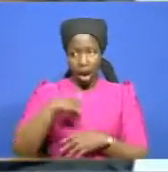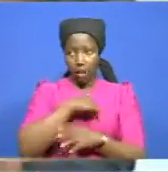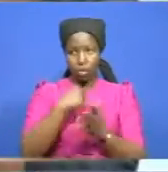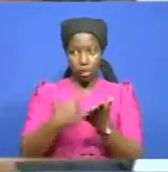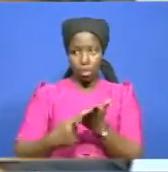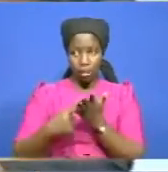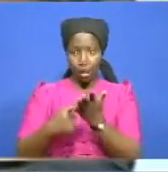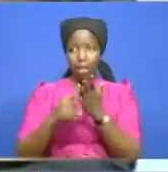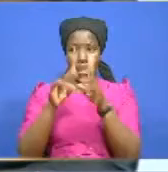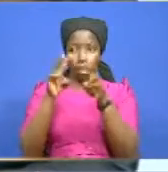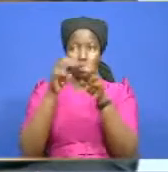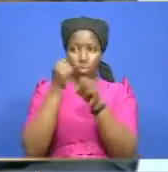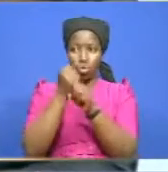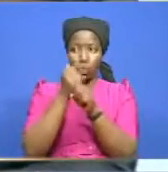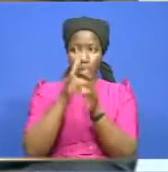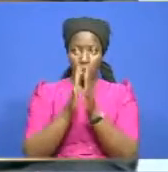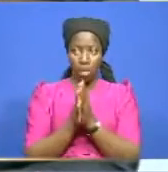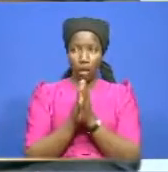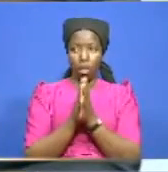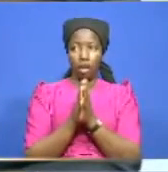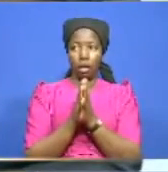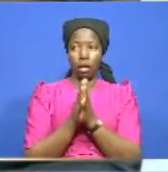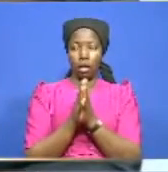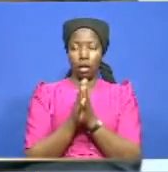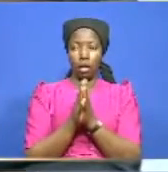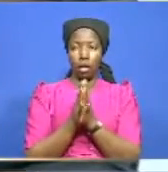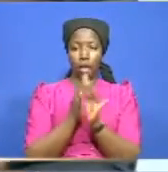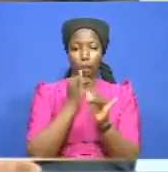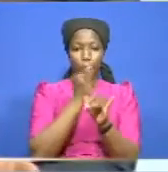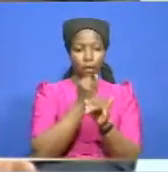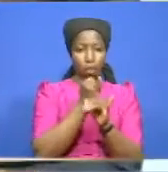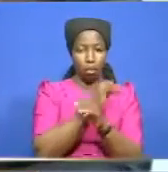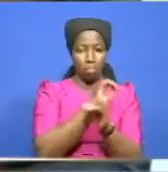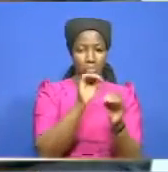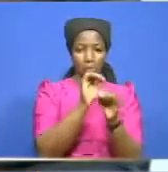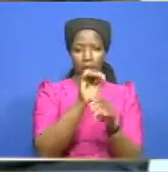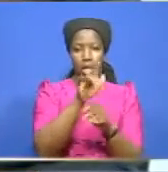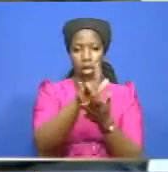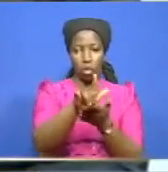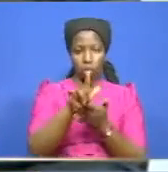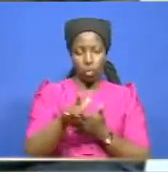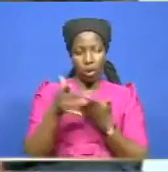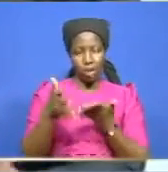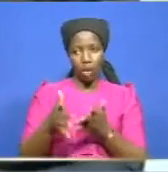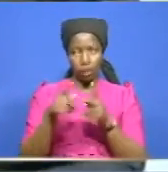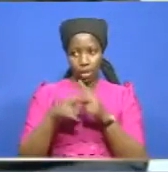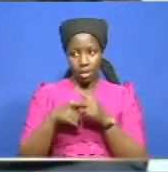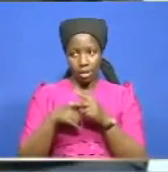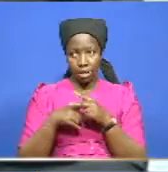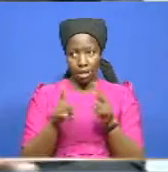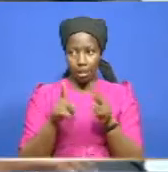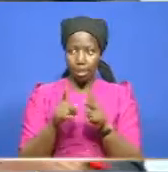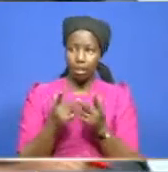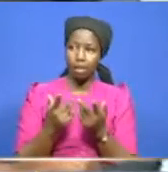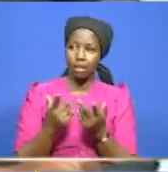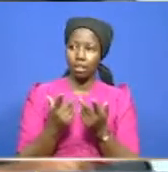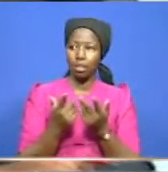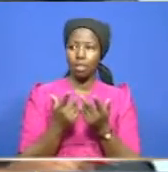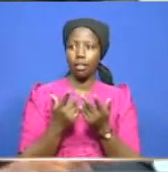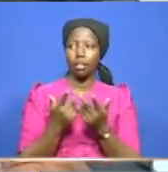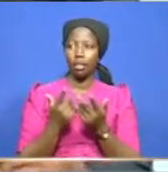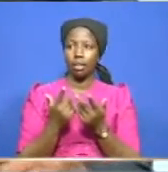matters pertaining to non-performing loans. Well, now to kick us off, non-performing loans